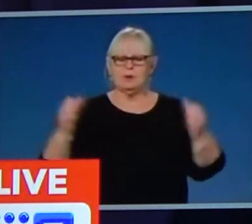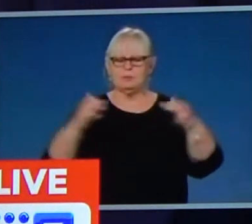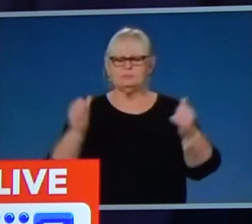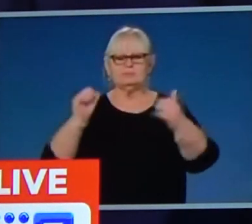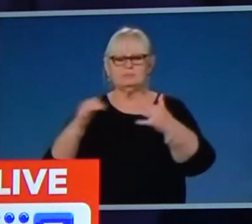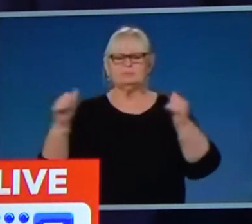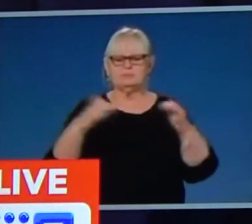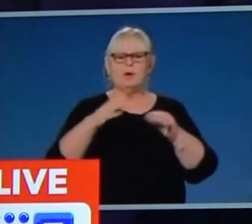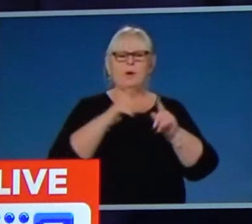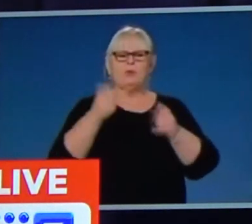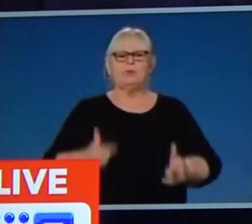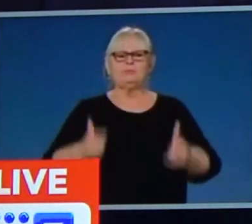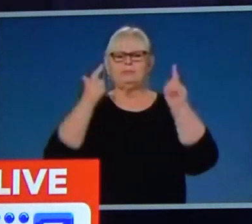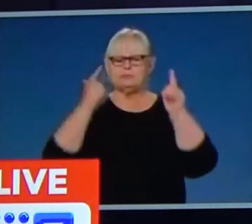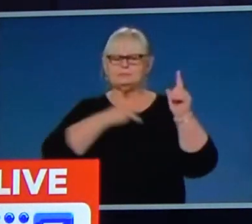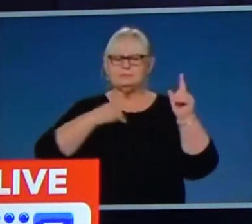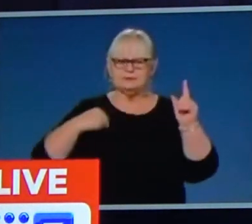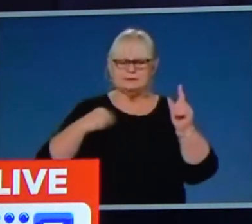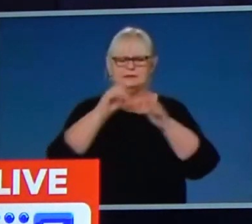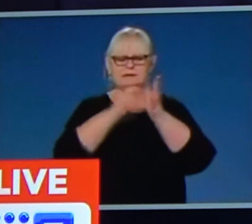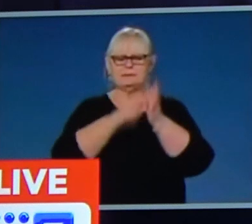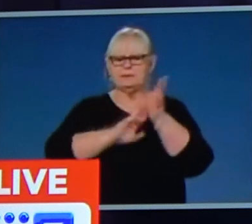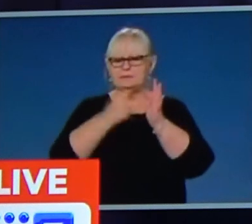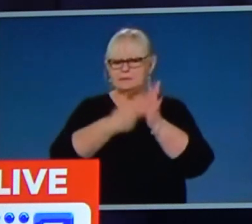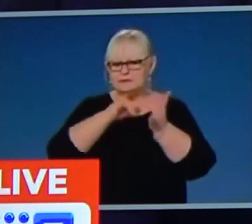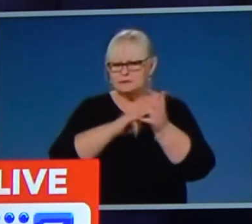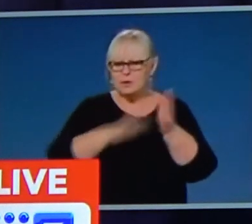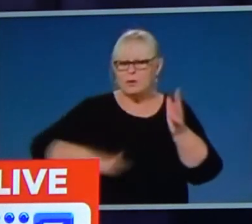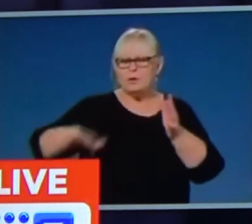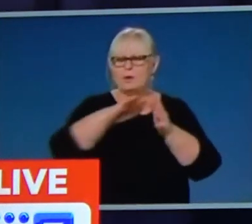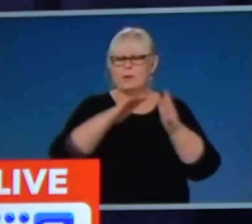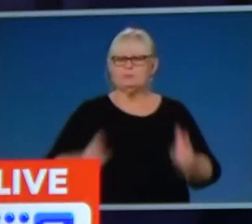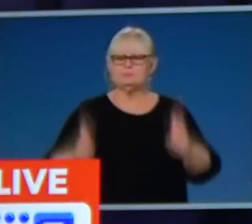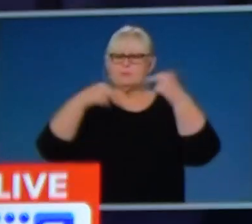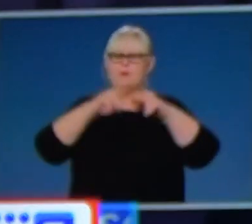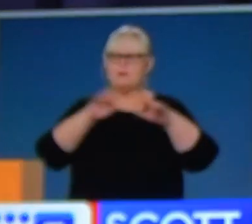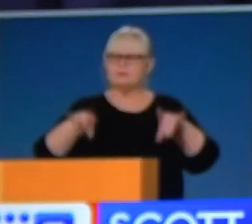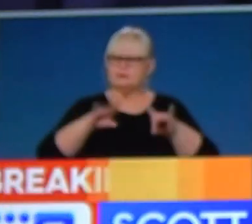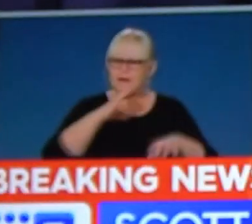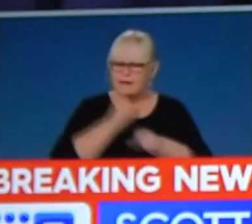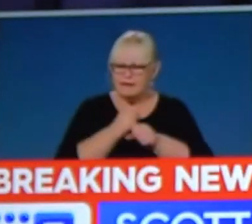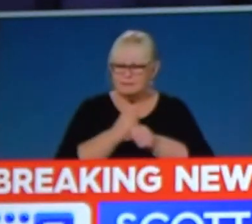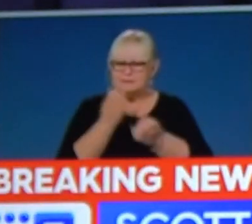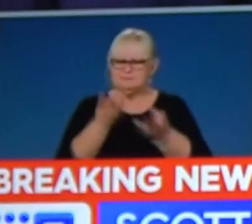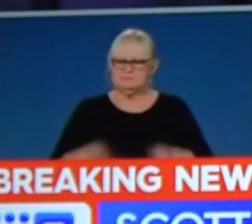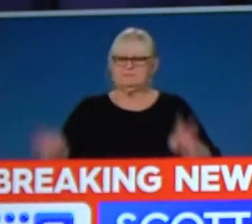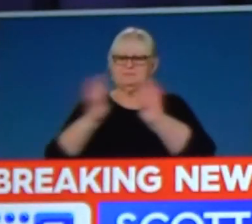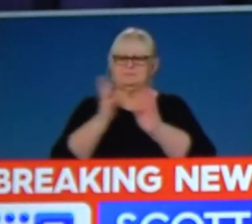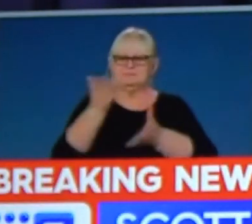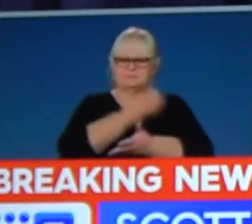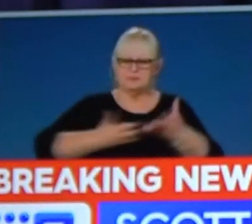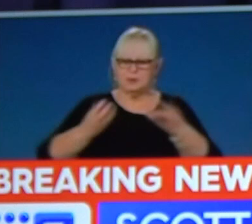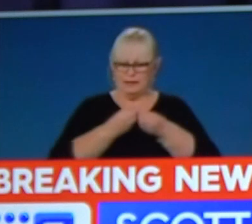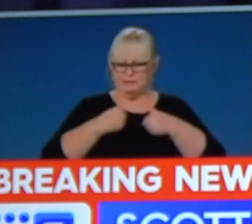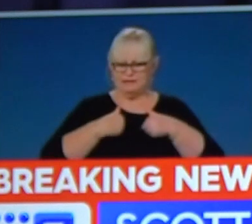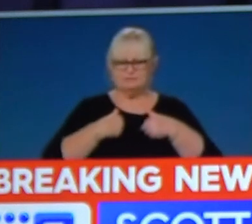the premiers and chief ministers of all the states and territories, the heads of all of our Australian governments, together with myself, to